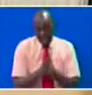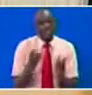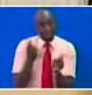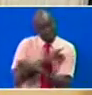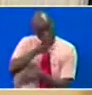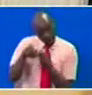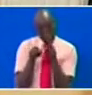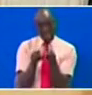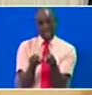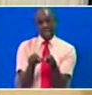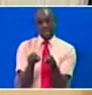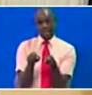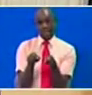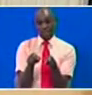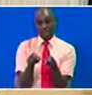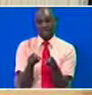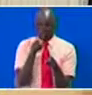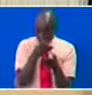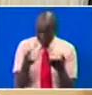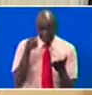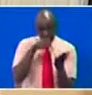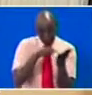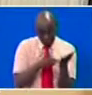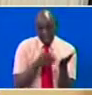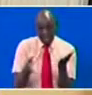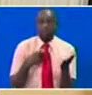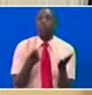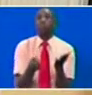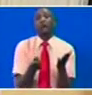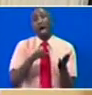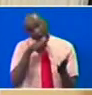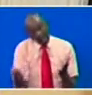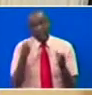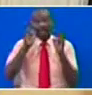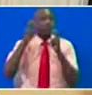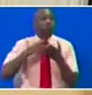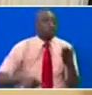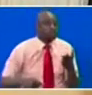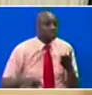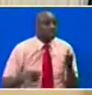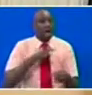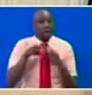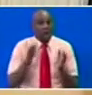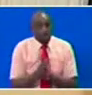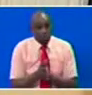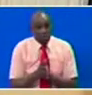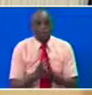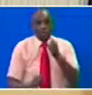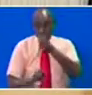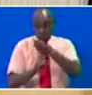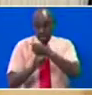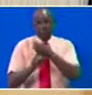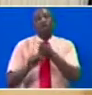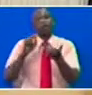were things that we were dealing with now. The other also issue was also to deal with the issues of donor-funded